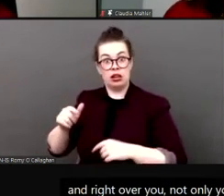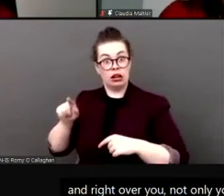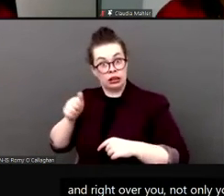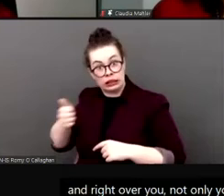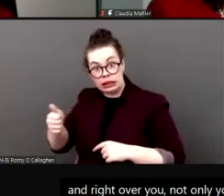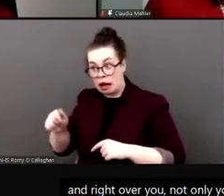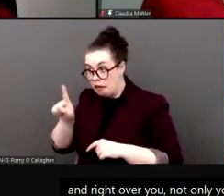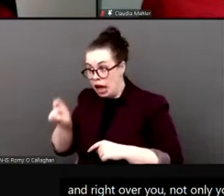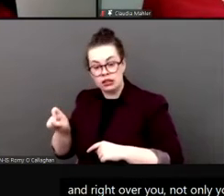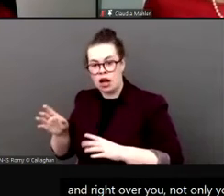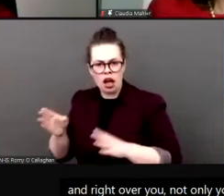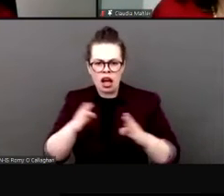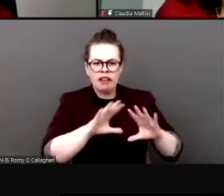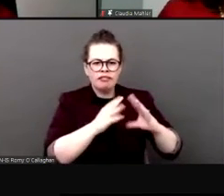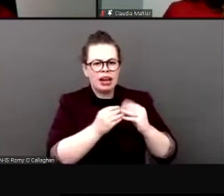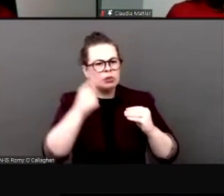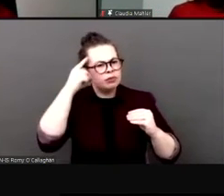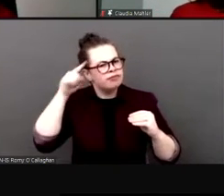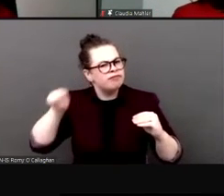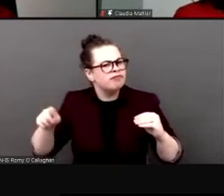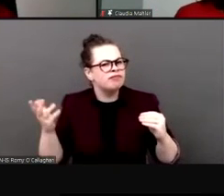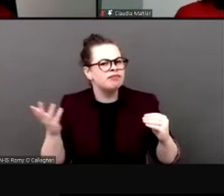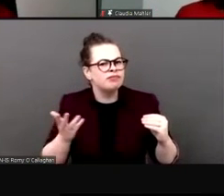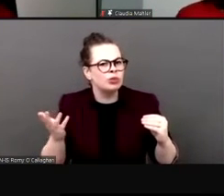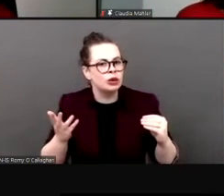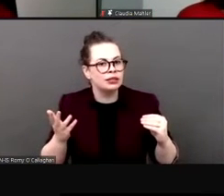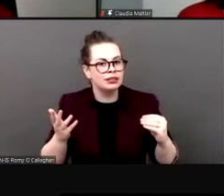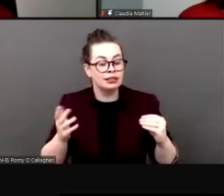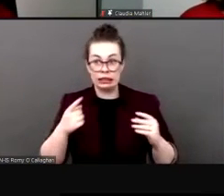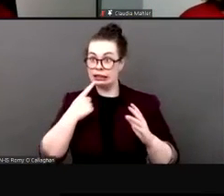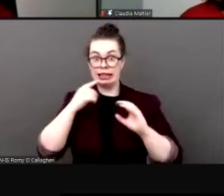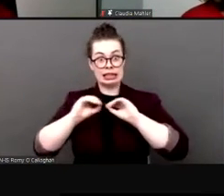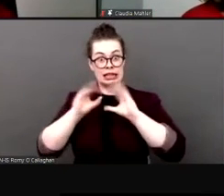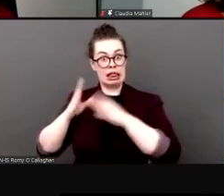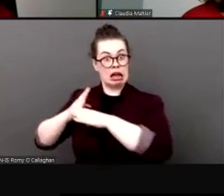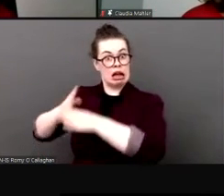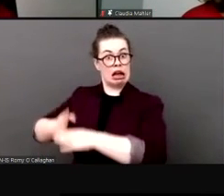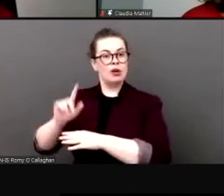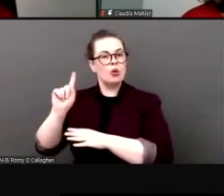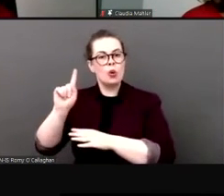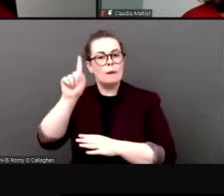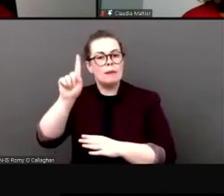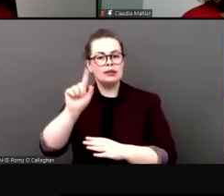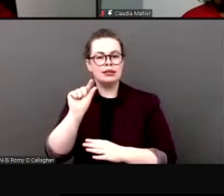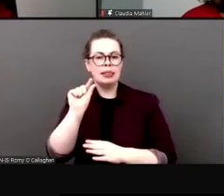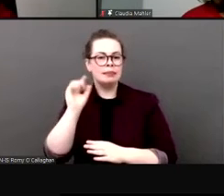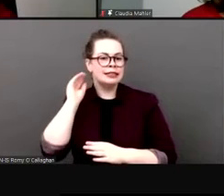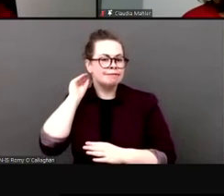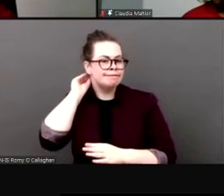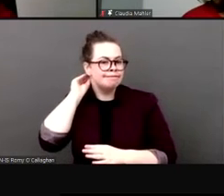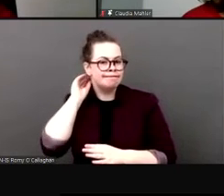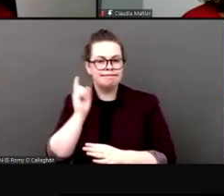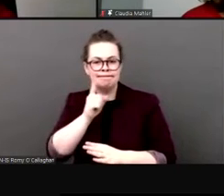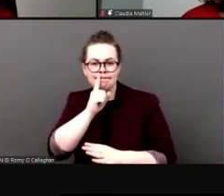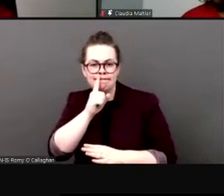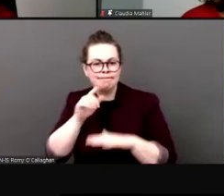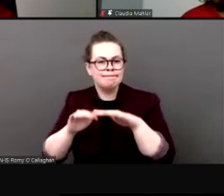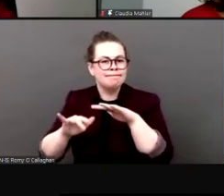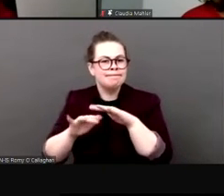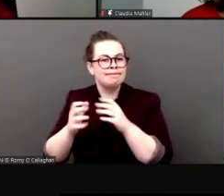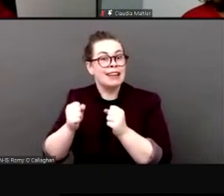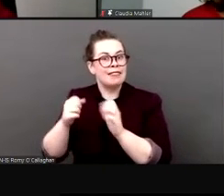aspect of reversing the invisibility is to restore the ingredients of